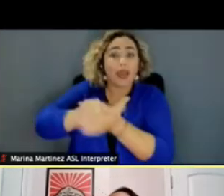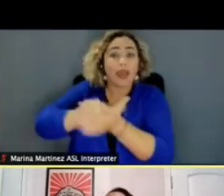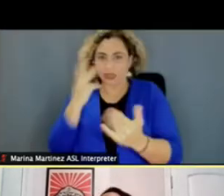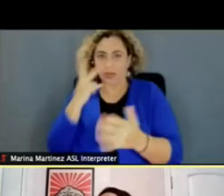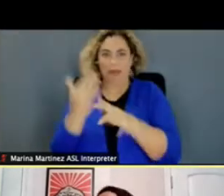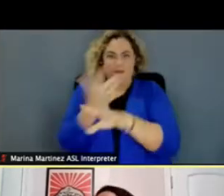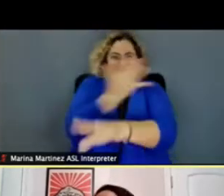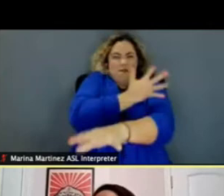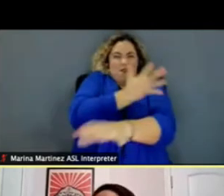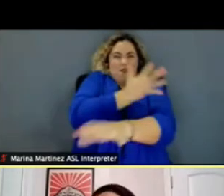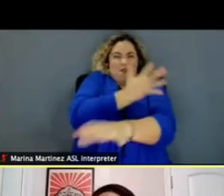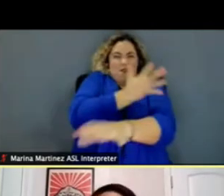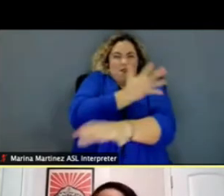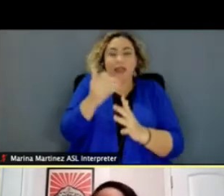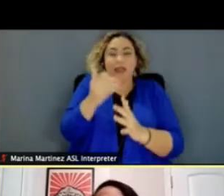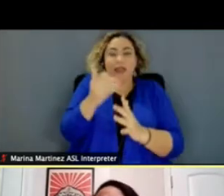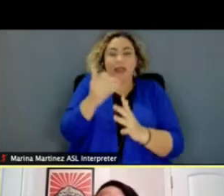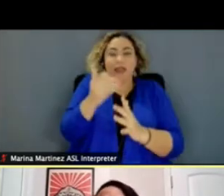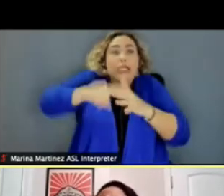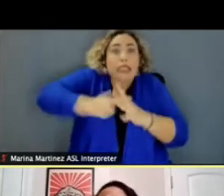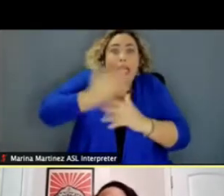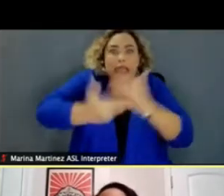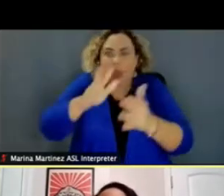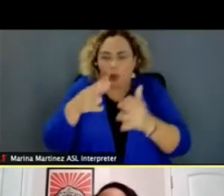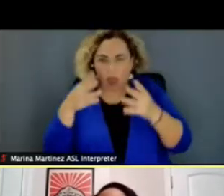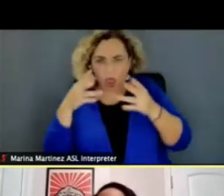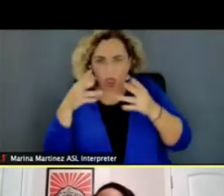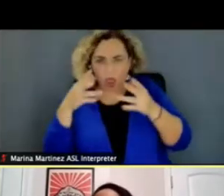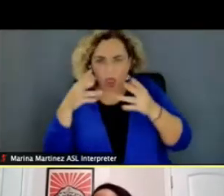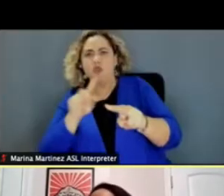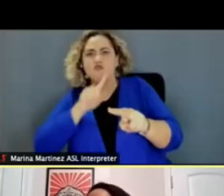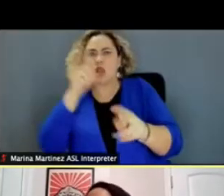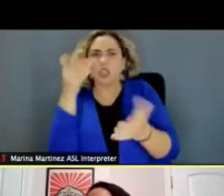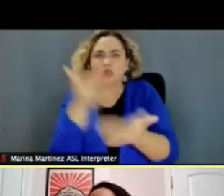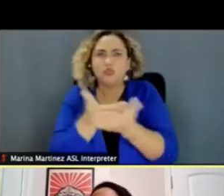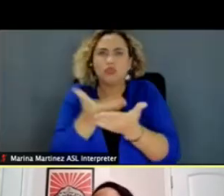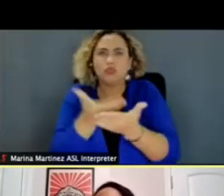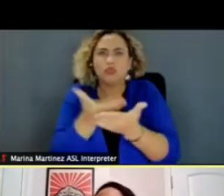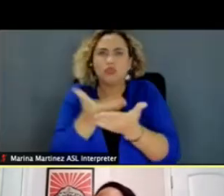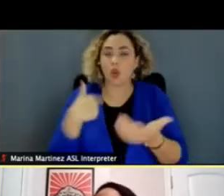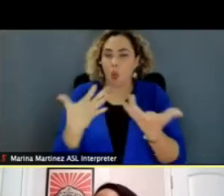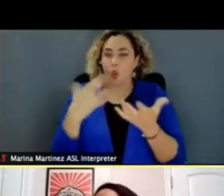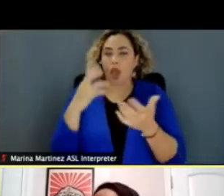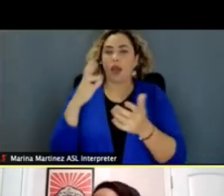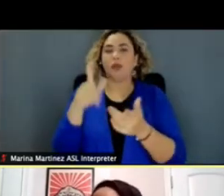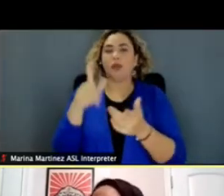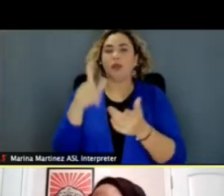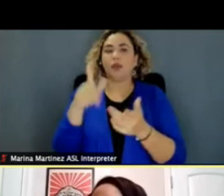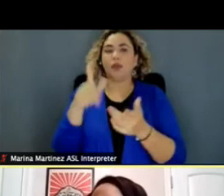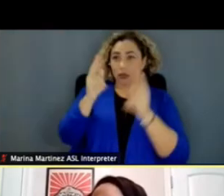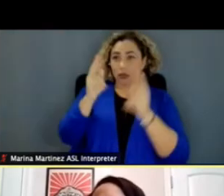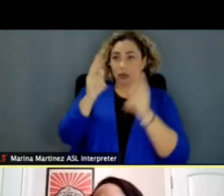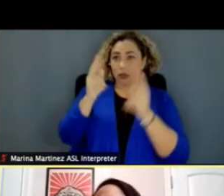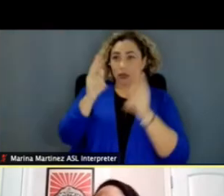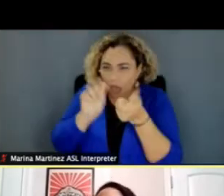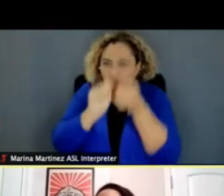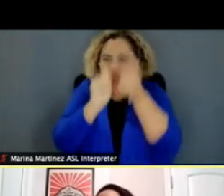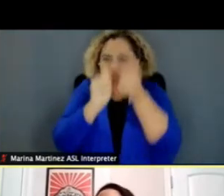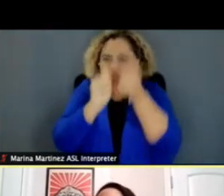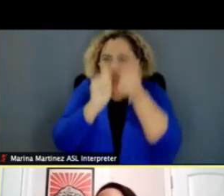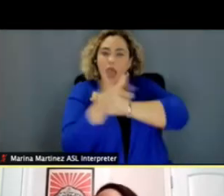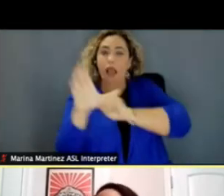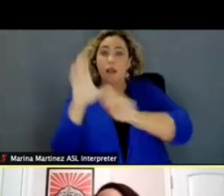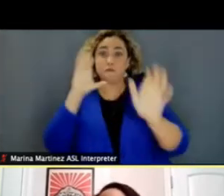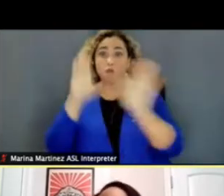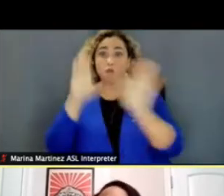early rendition of that. And so I wanted to do a reinterpretation of this iconic photo